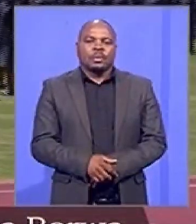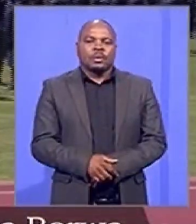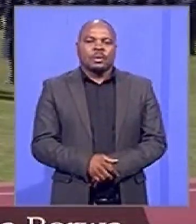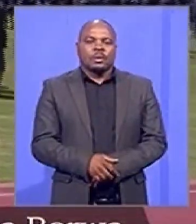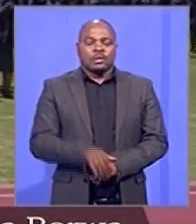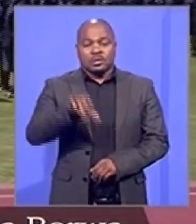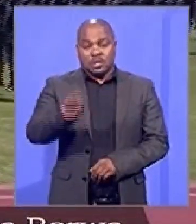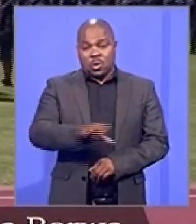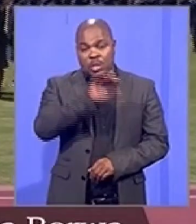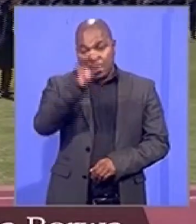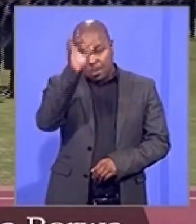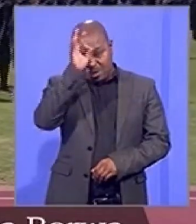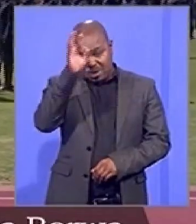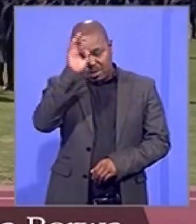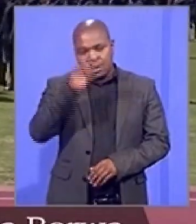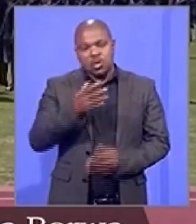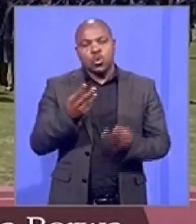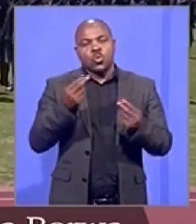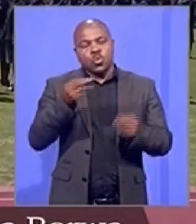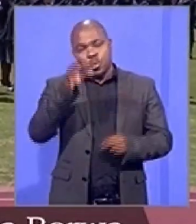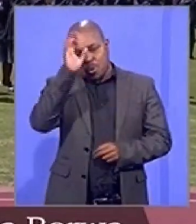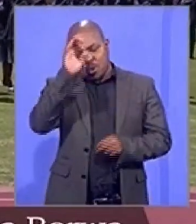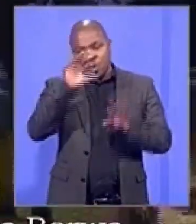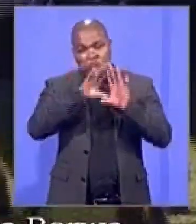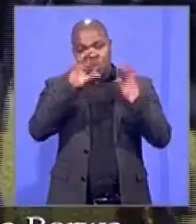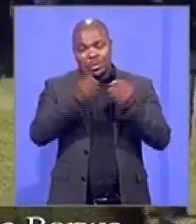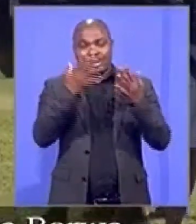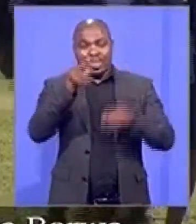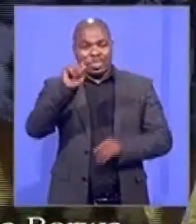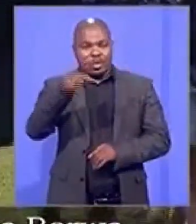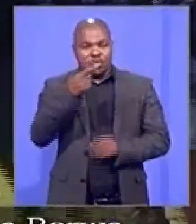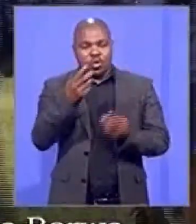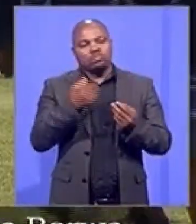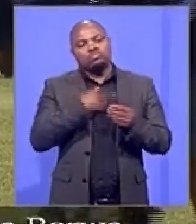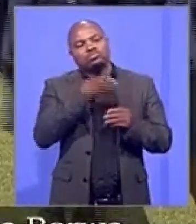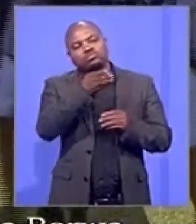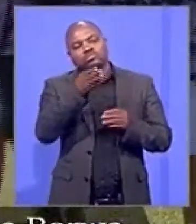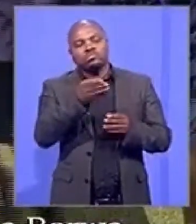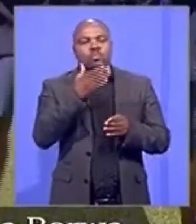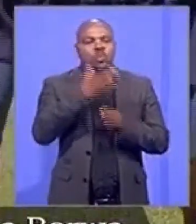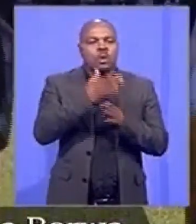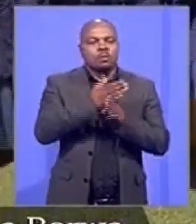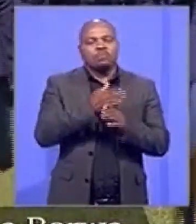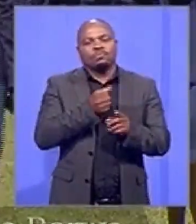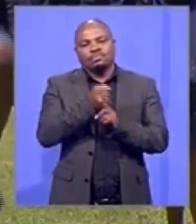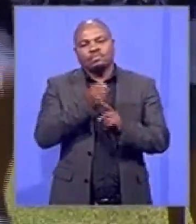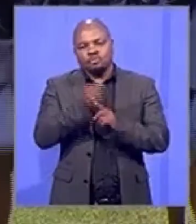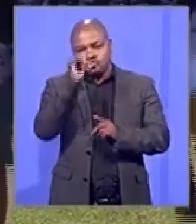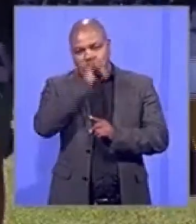Sepolesa sana se tlo romela mapolesa a matjha a dikedi tse 10 ho thusa ditlolong tsa molao phatlalla le naha.